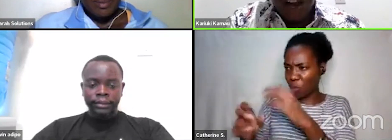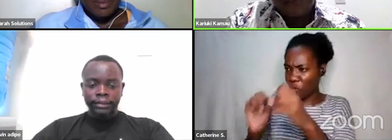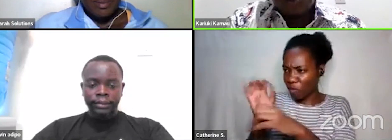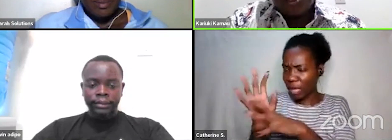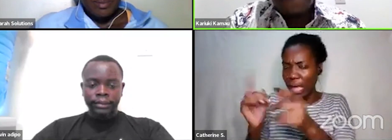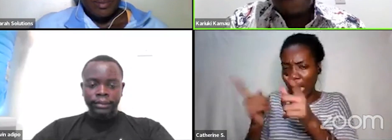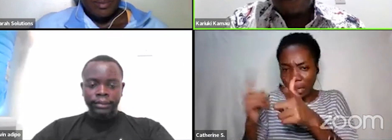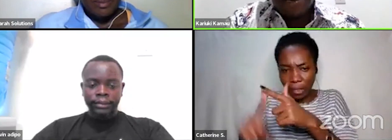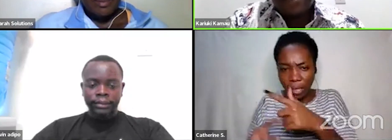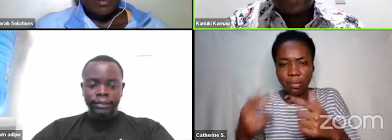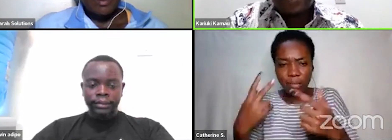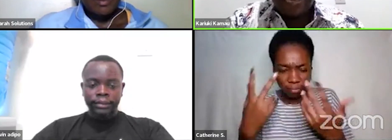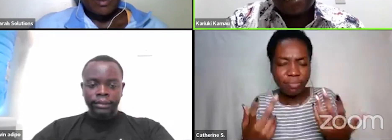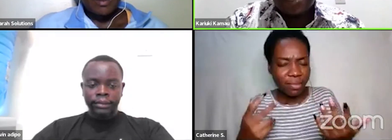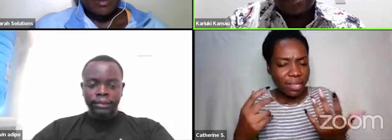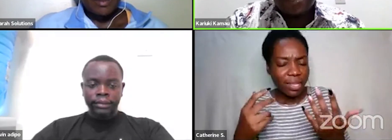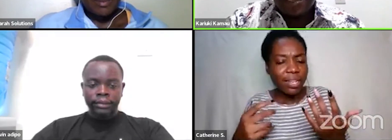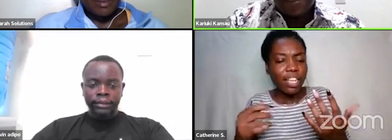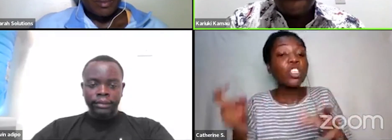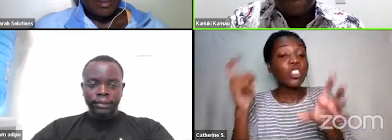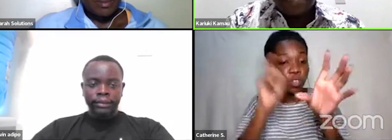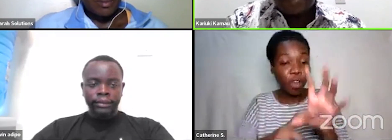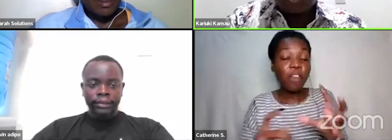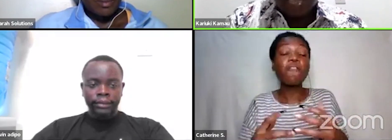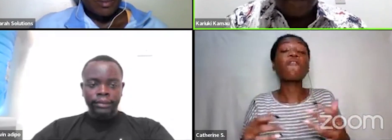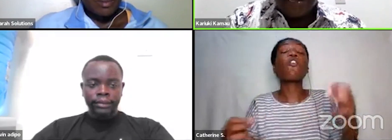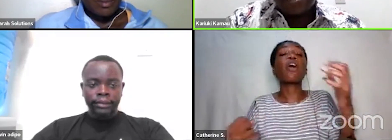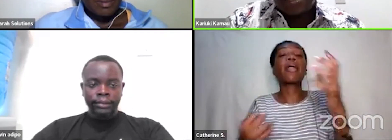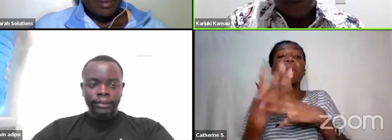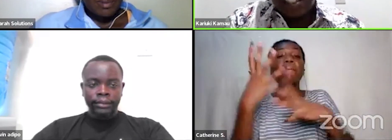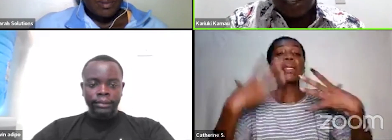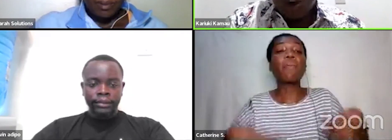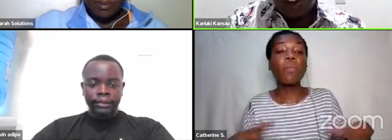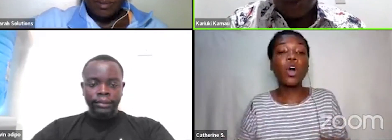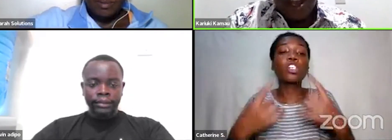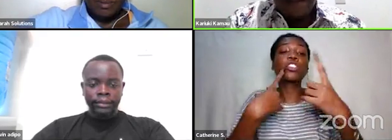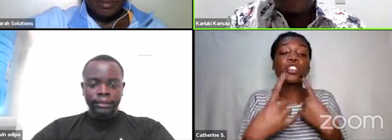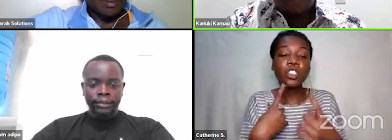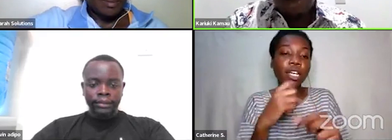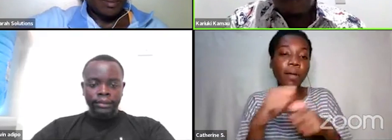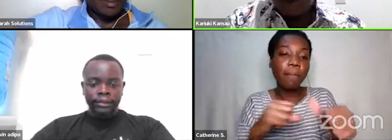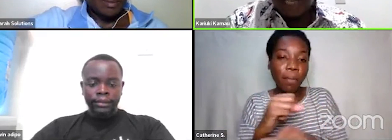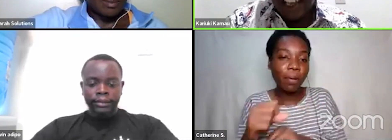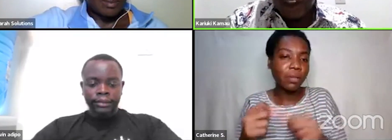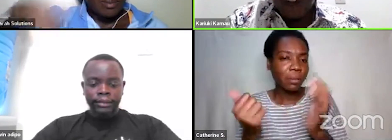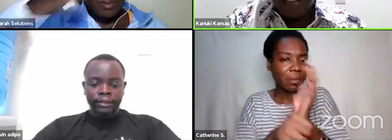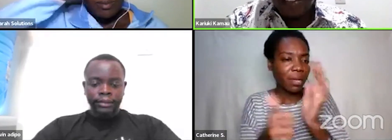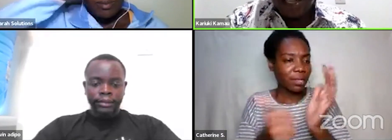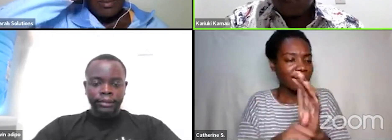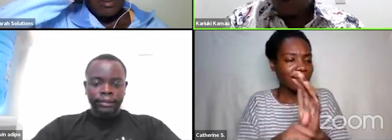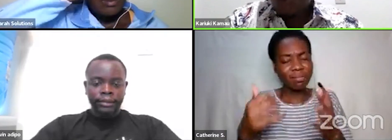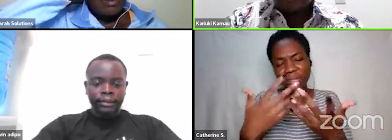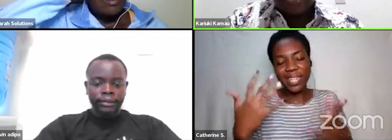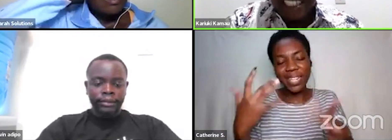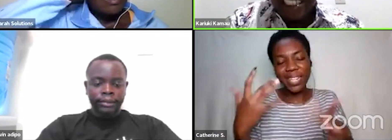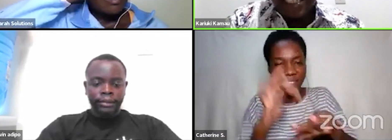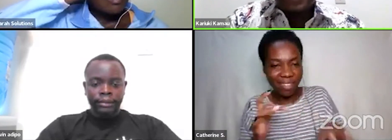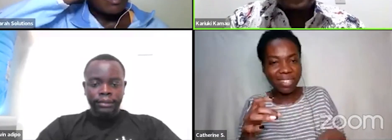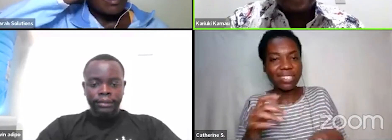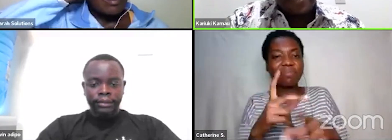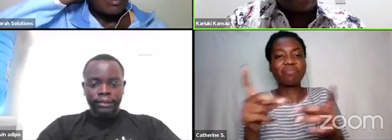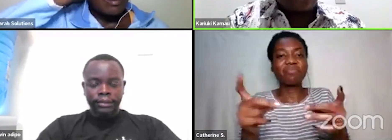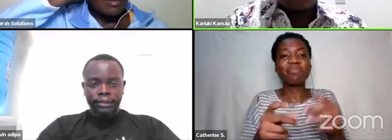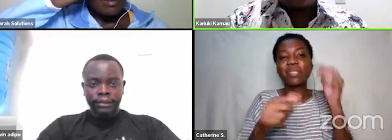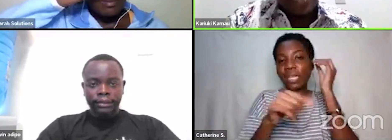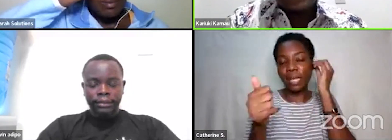join forums where people are discussing matters which are affecting the Western world, where people have moved ahead of us. So